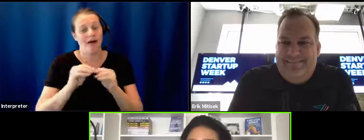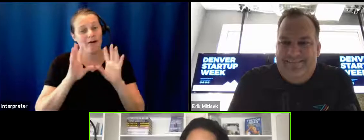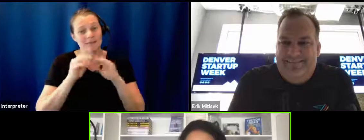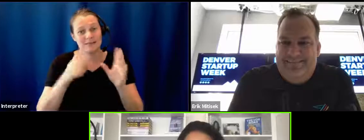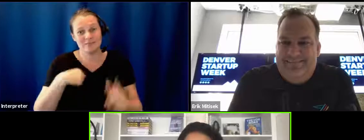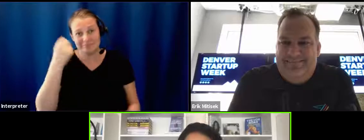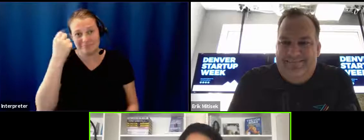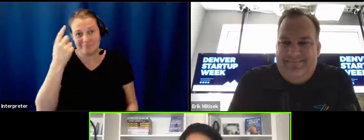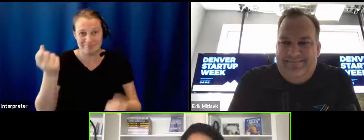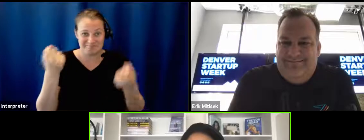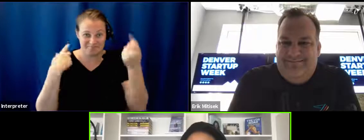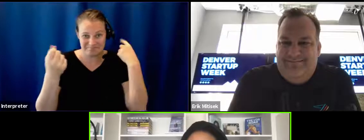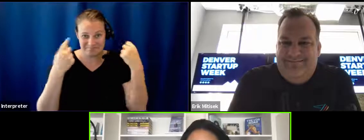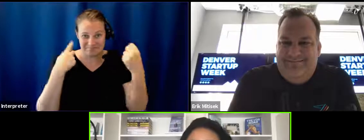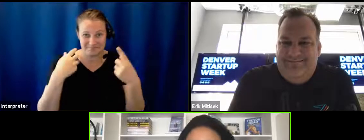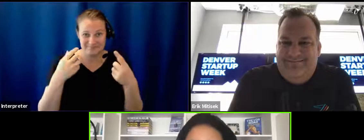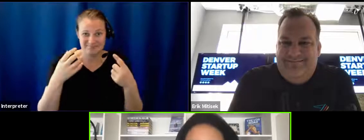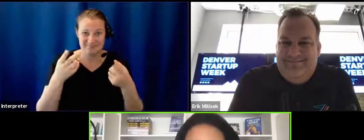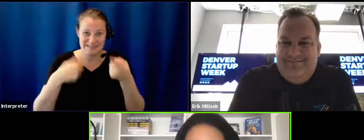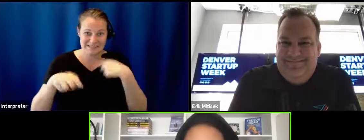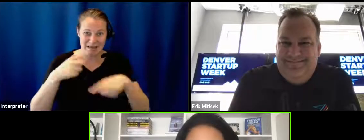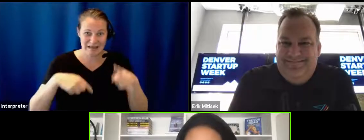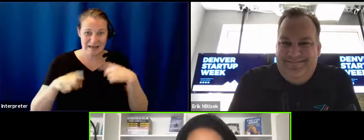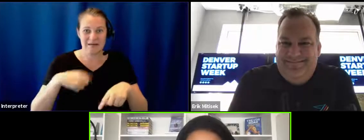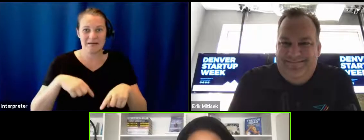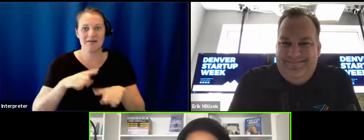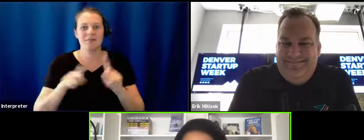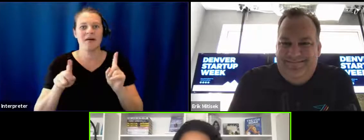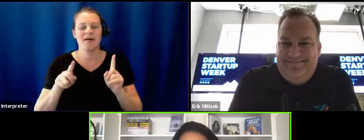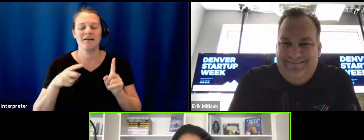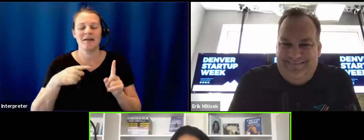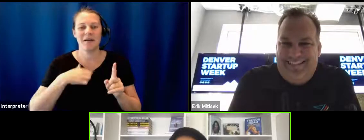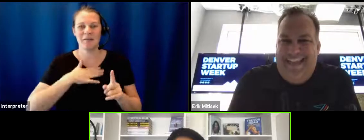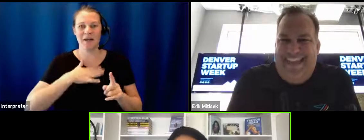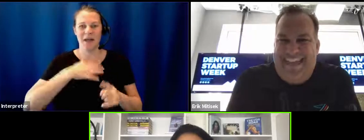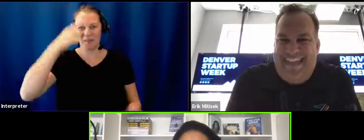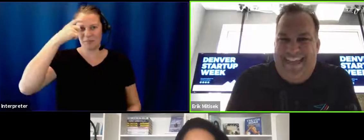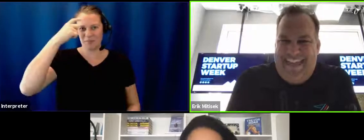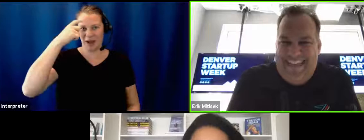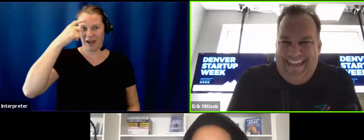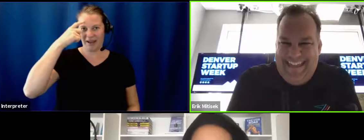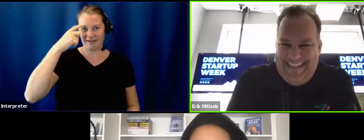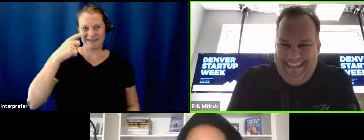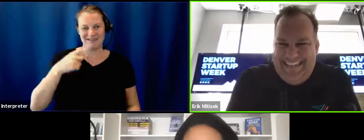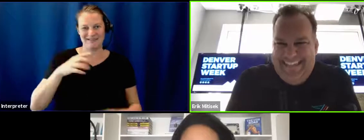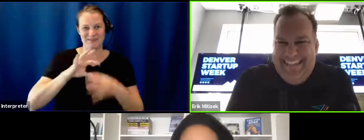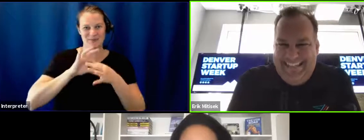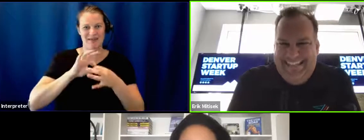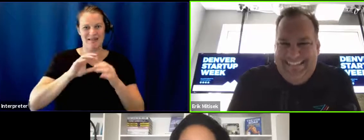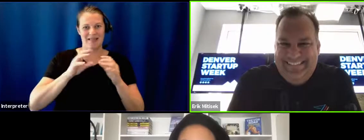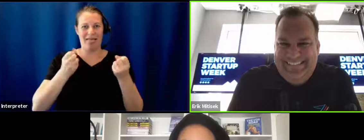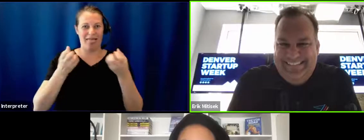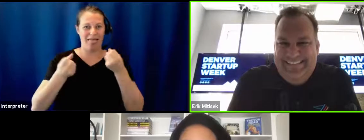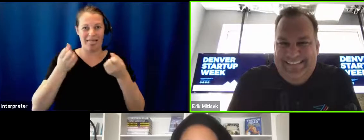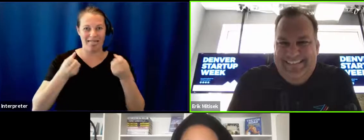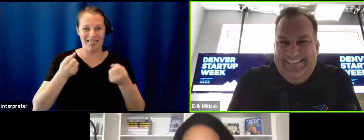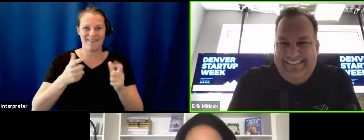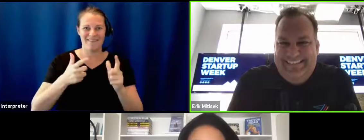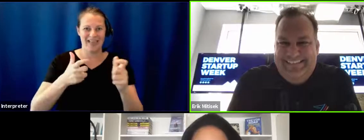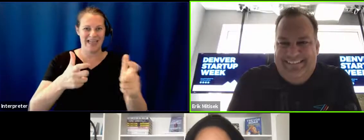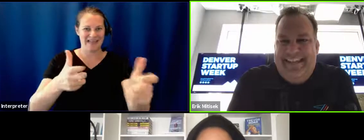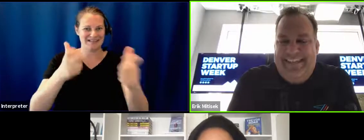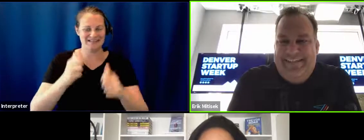but I also just to keep up with like my wacky brain is something else. So thank you so